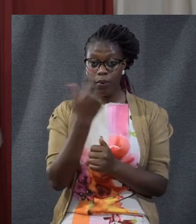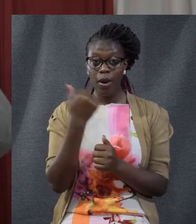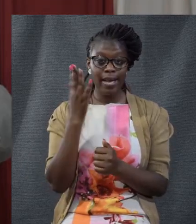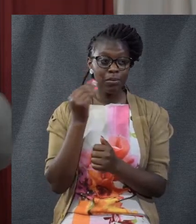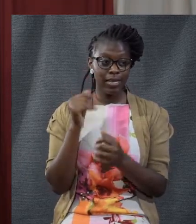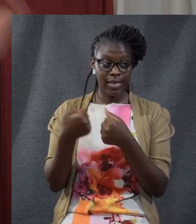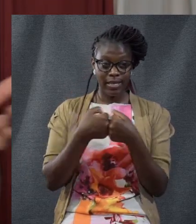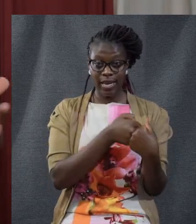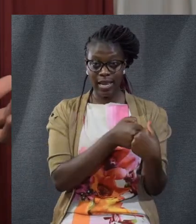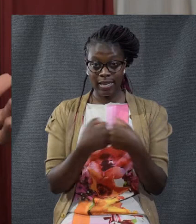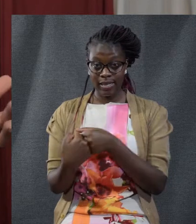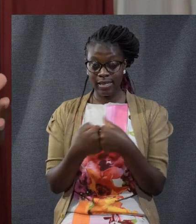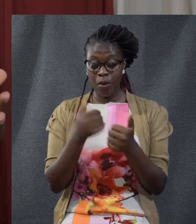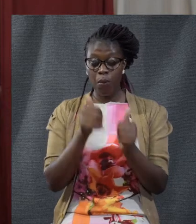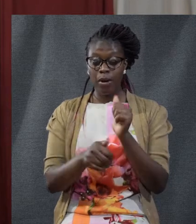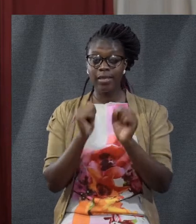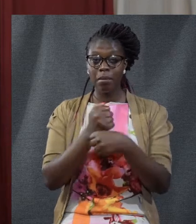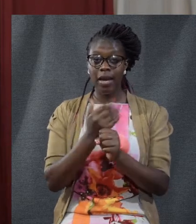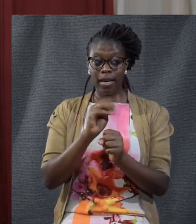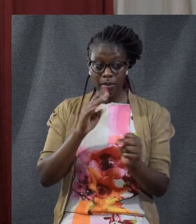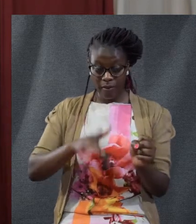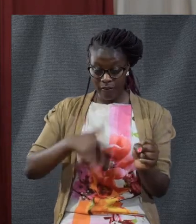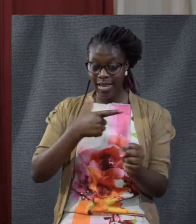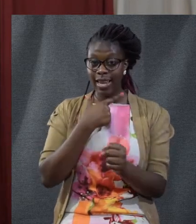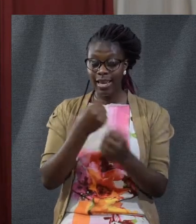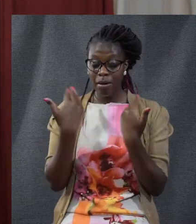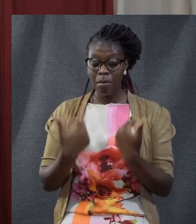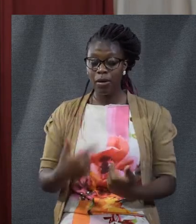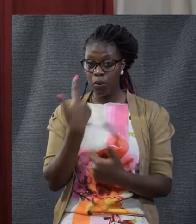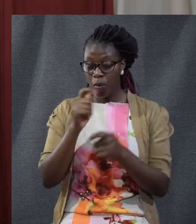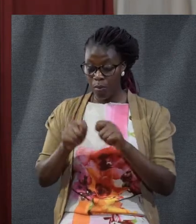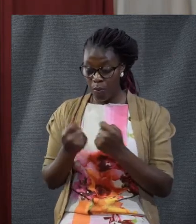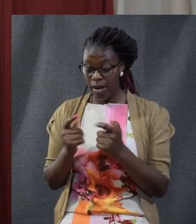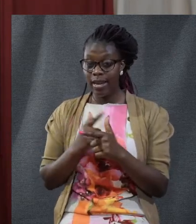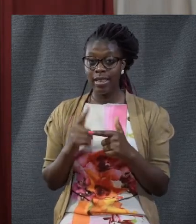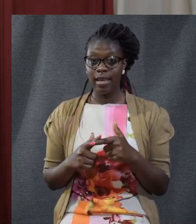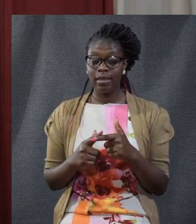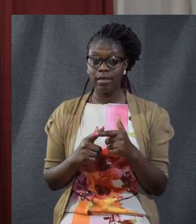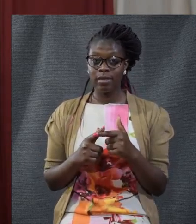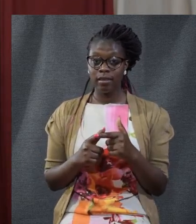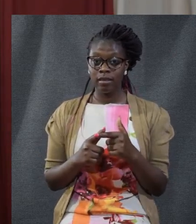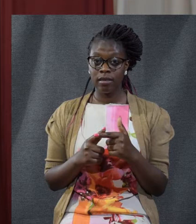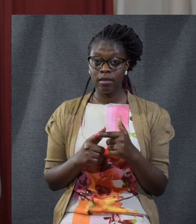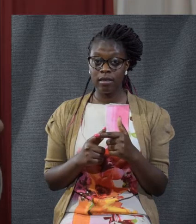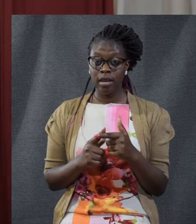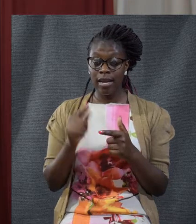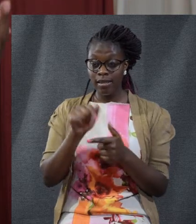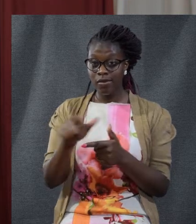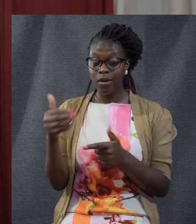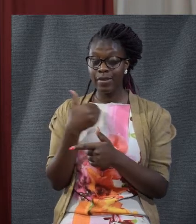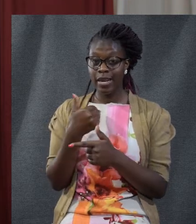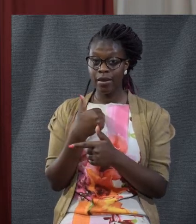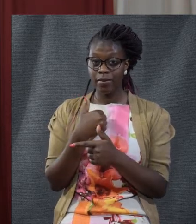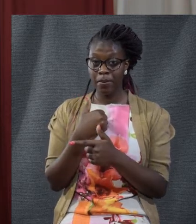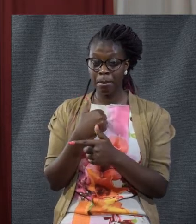who is going through challenges that would make him feel like someone who is torn apart. Then, of course, he comes up with